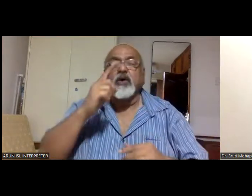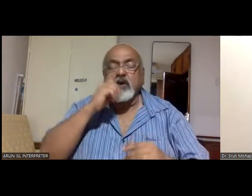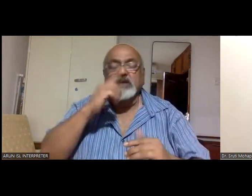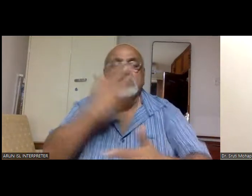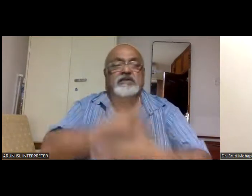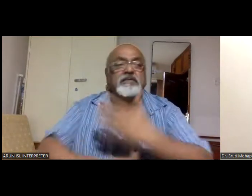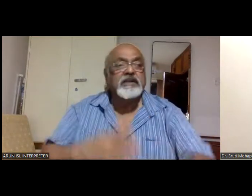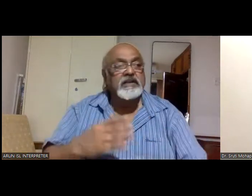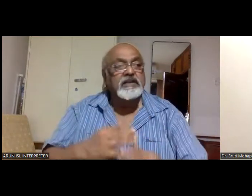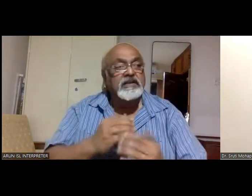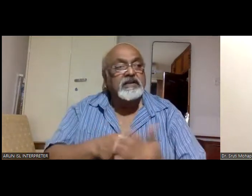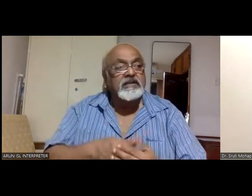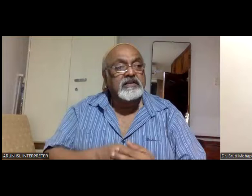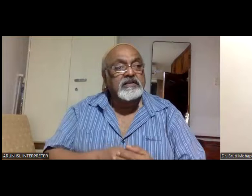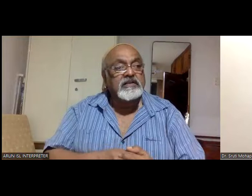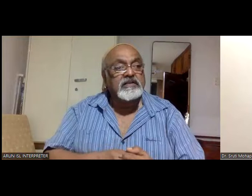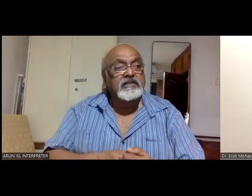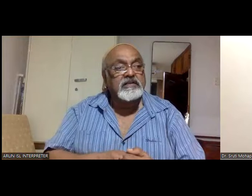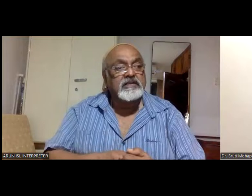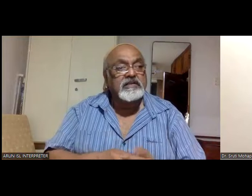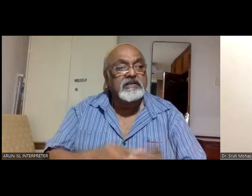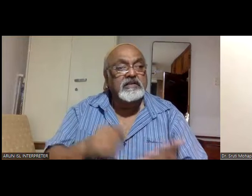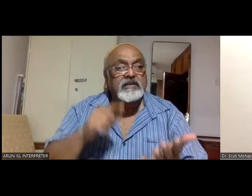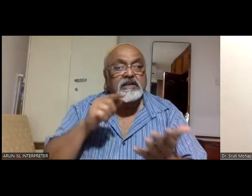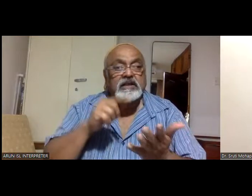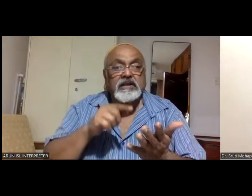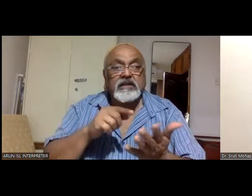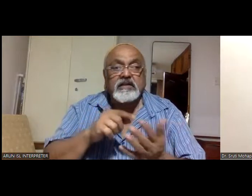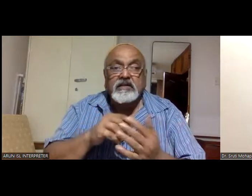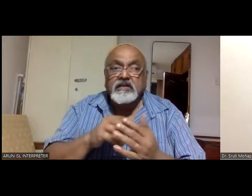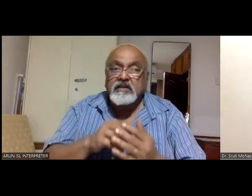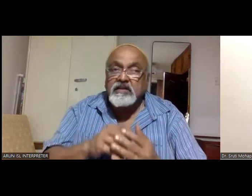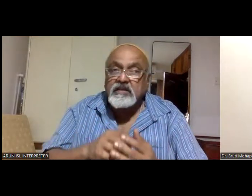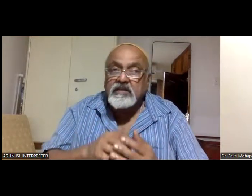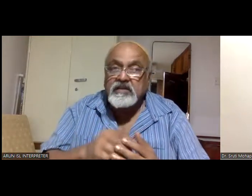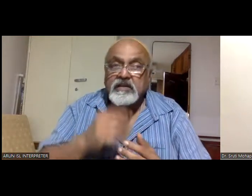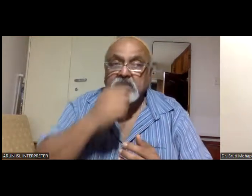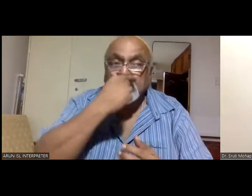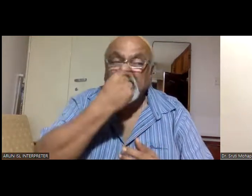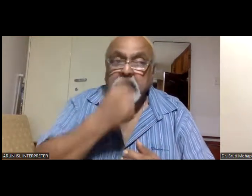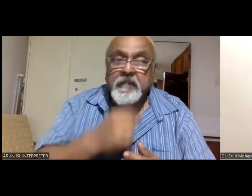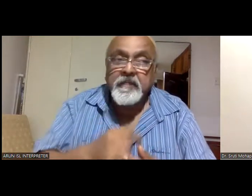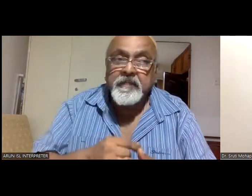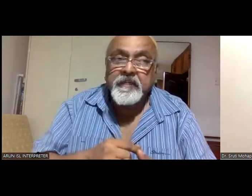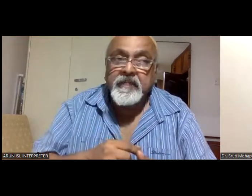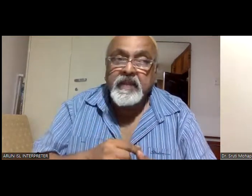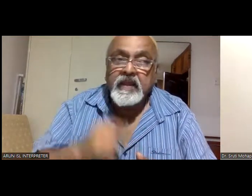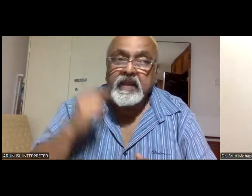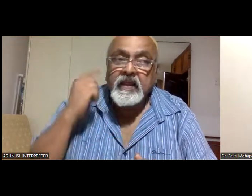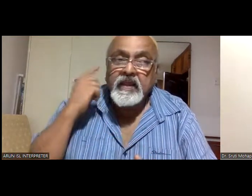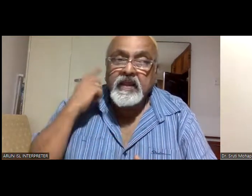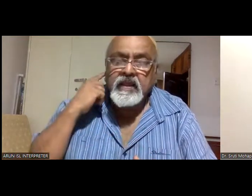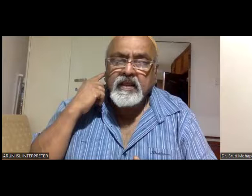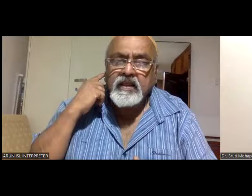this has been a very strong thing. There are two things now. One is art for disabled, and one